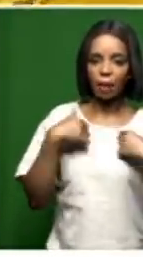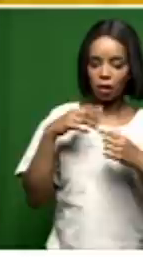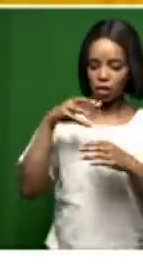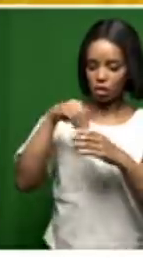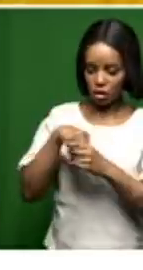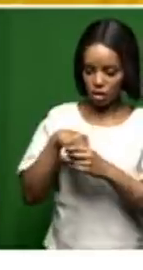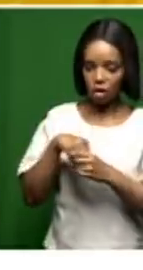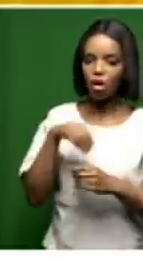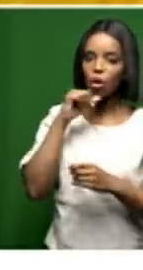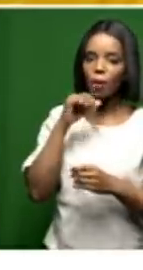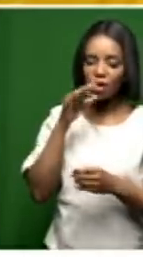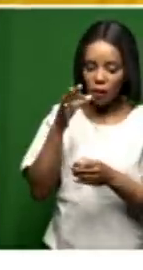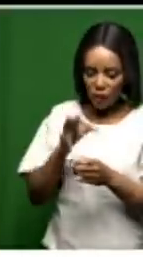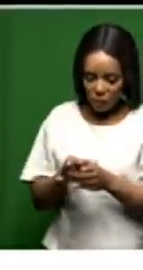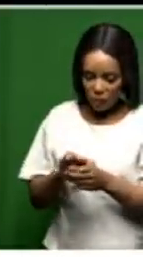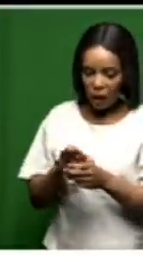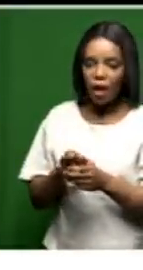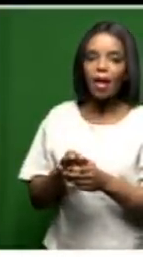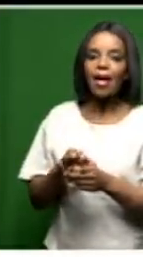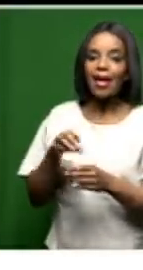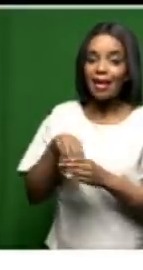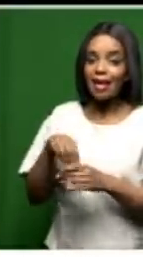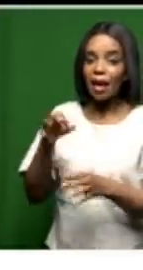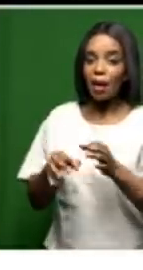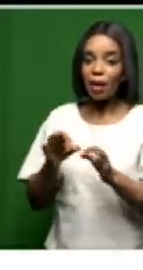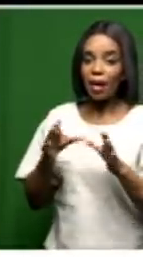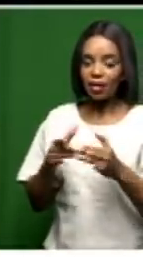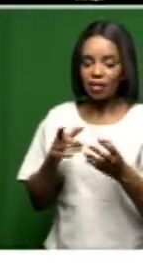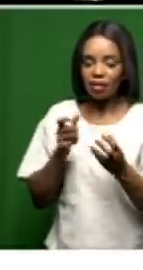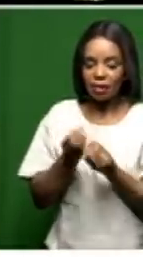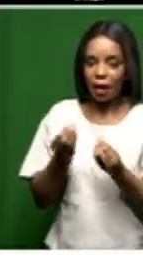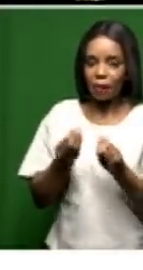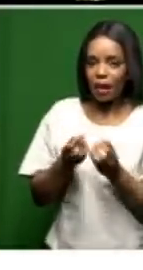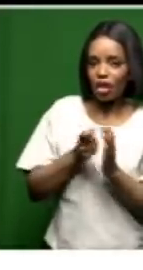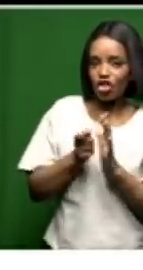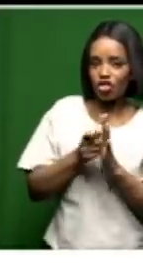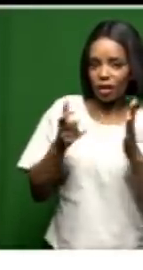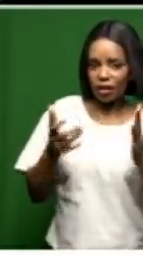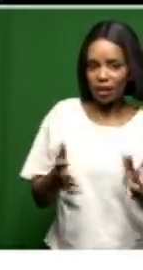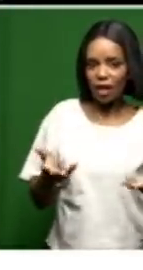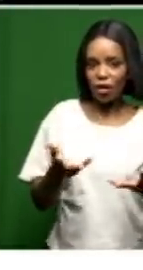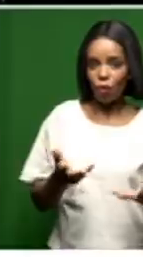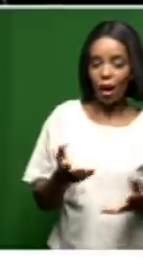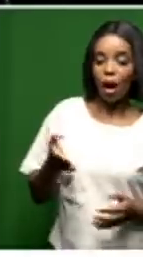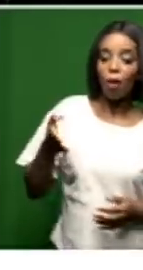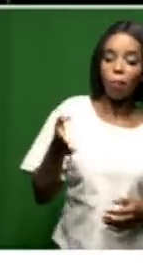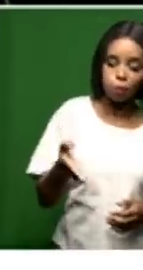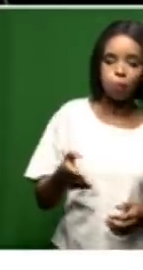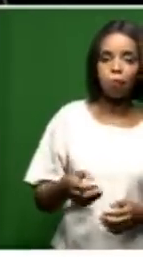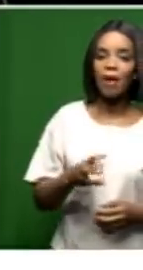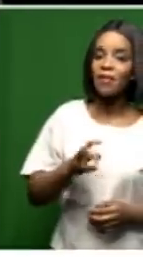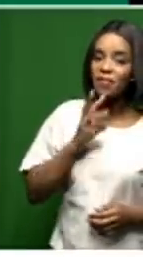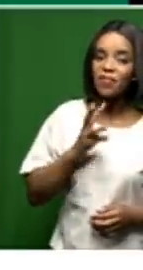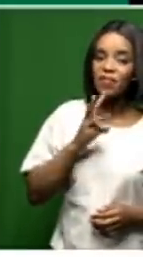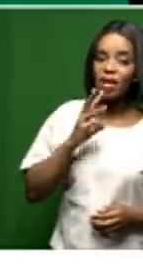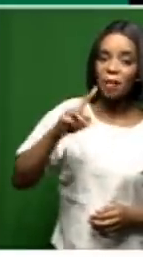faction in the ruling party, something is rotten in the city of Denmark, and it should be addressed. And more so